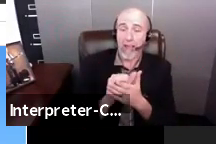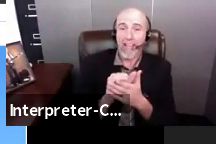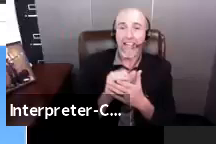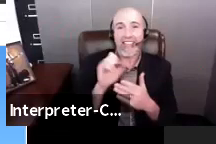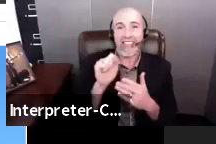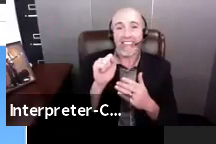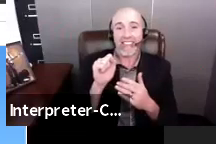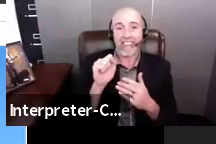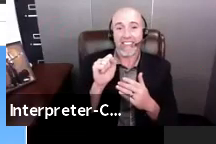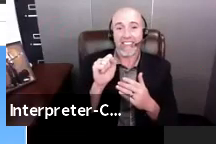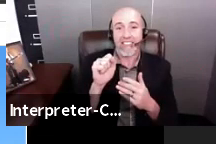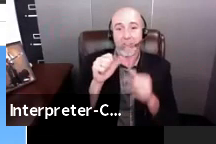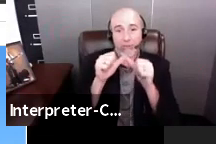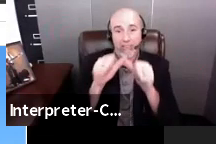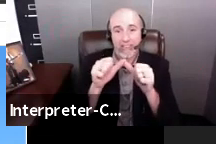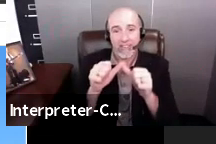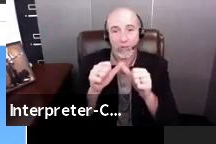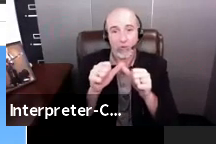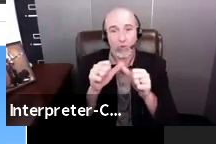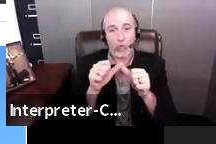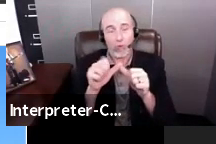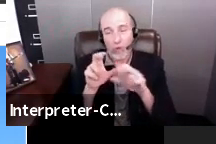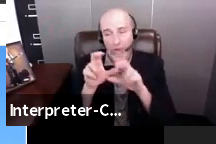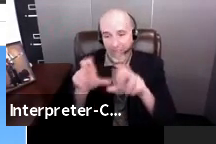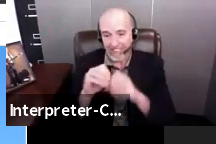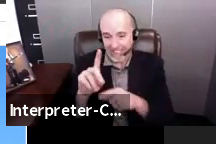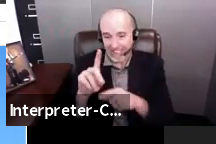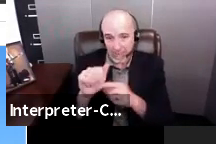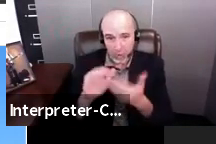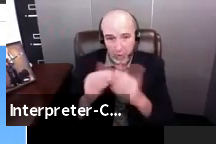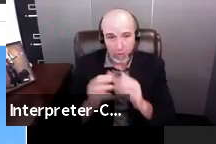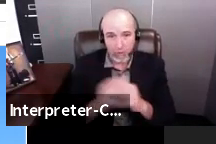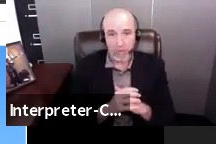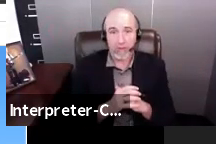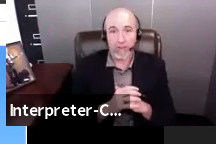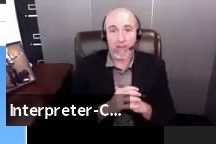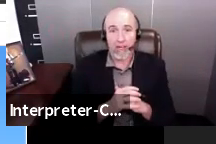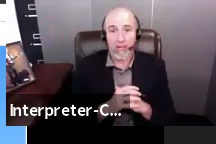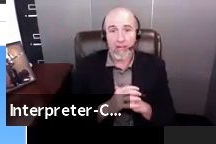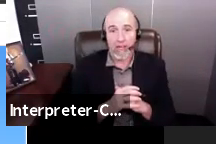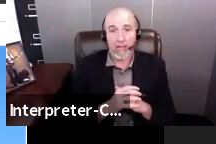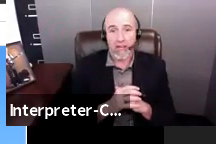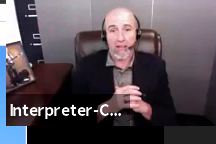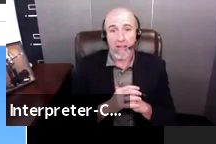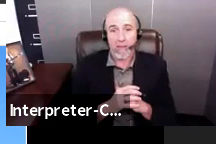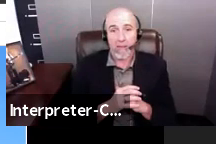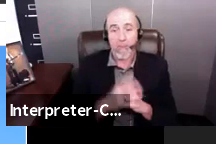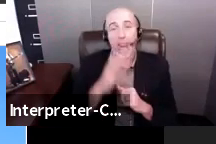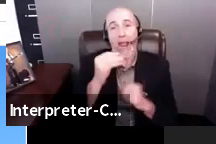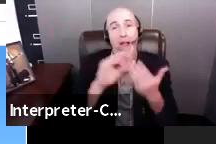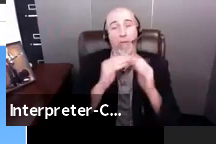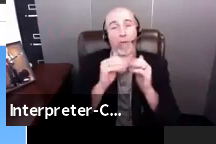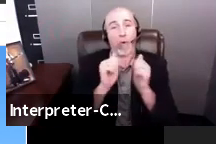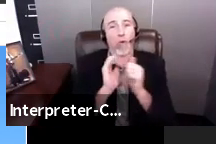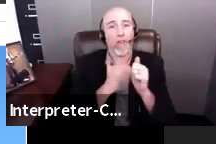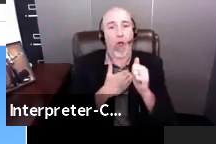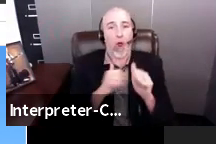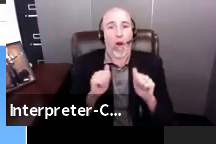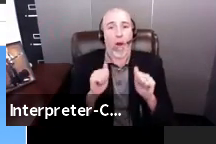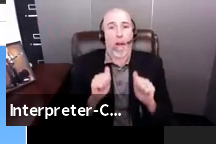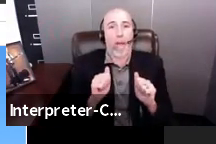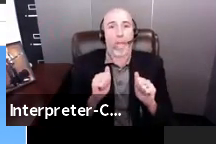by continuing to invest in the disability community and in community with our able-bodied